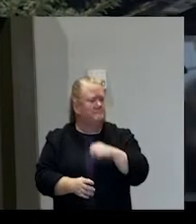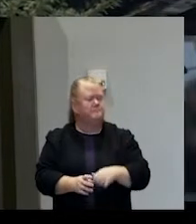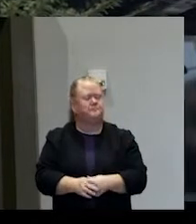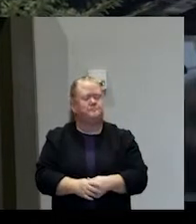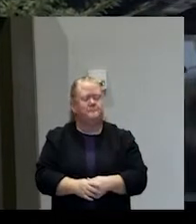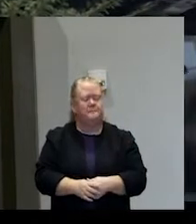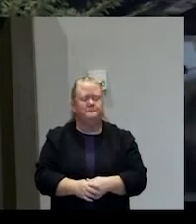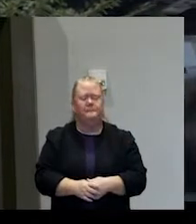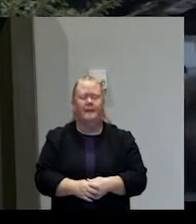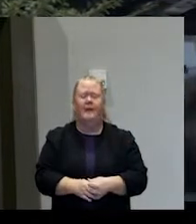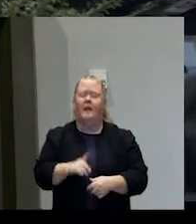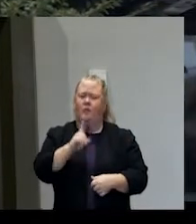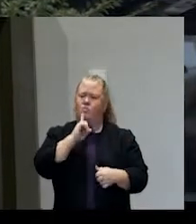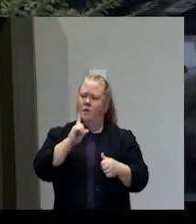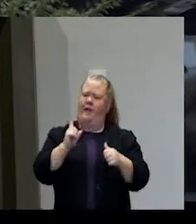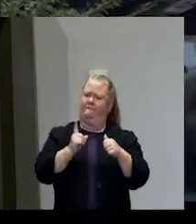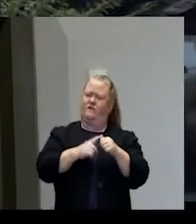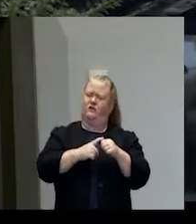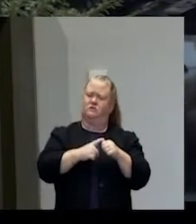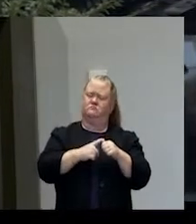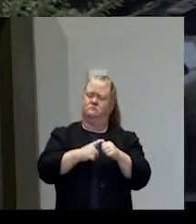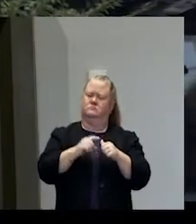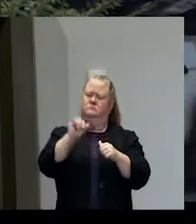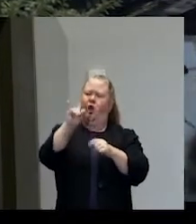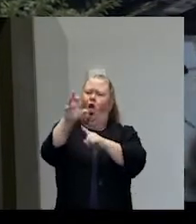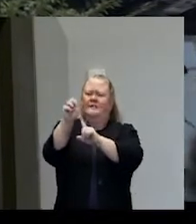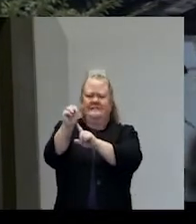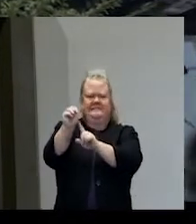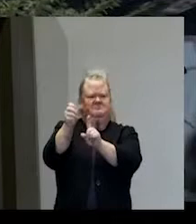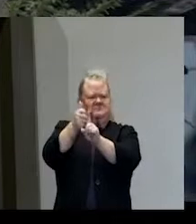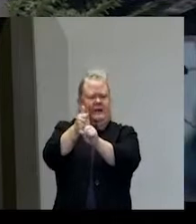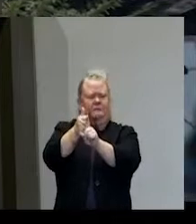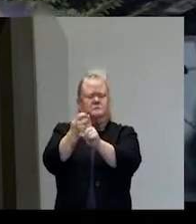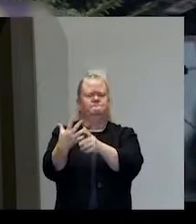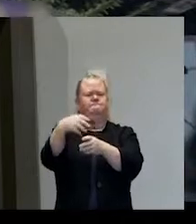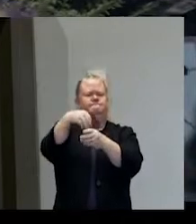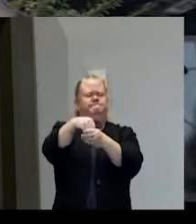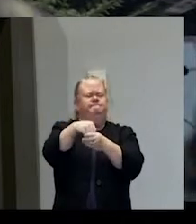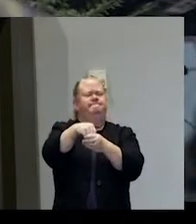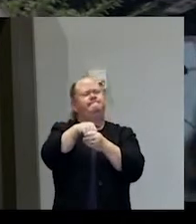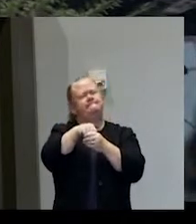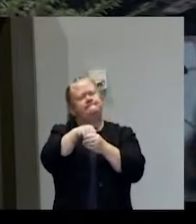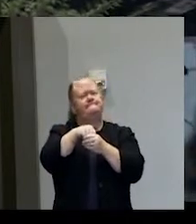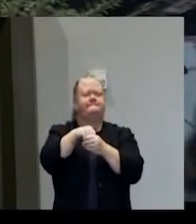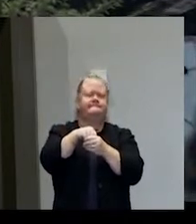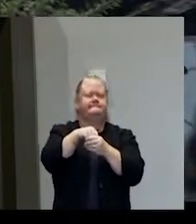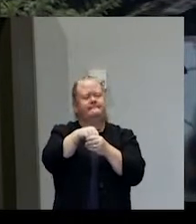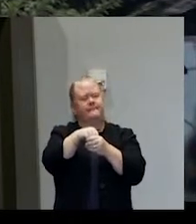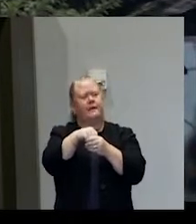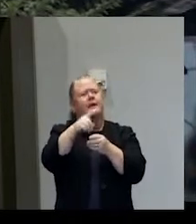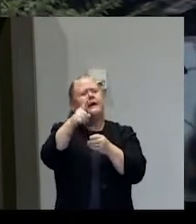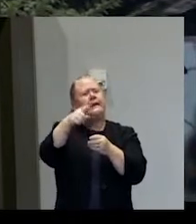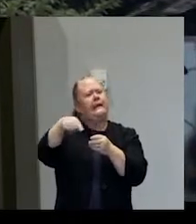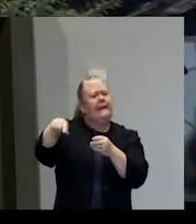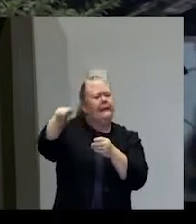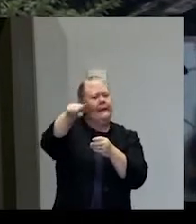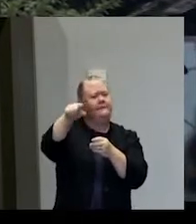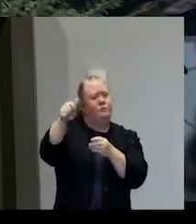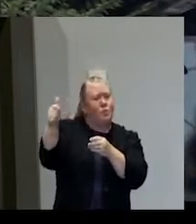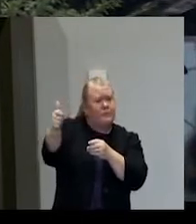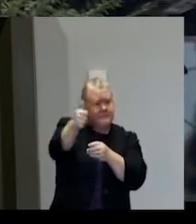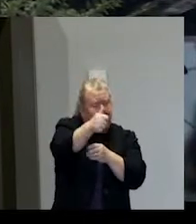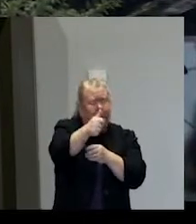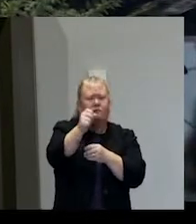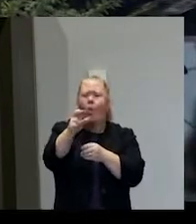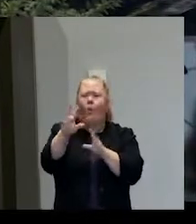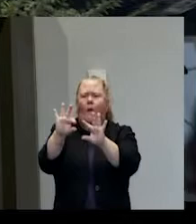and I first noticed this with autism in particular, but at anybody who either themselves or